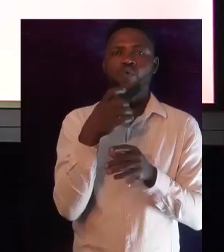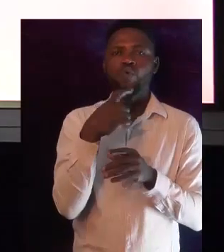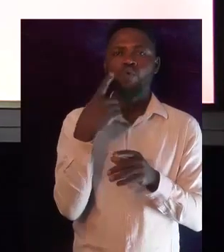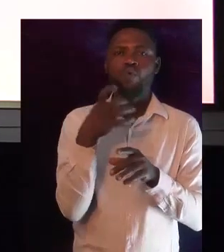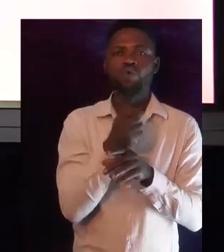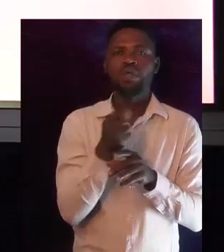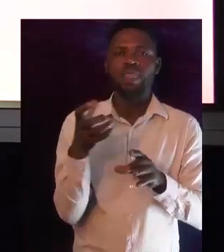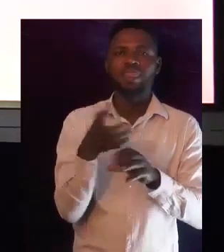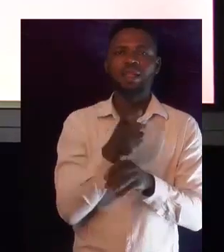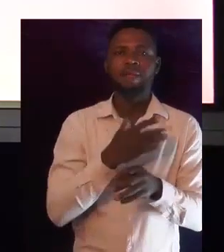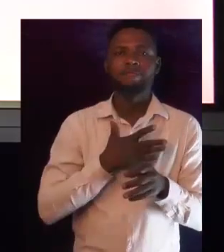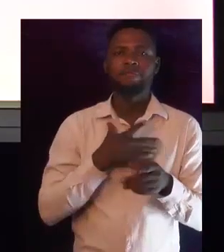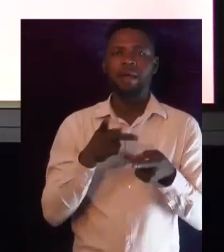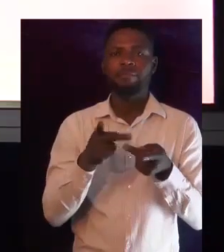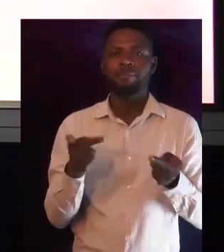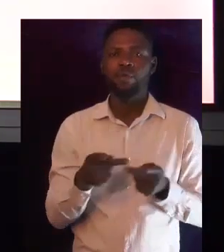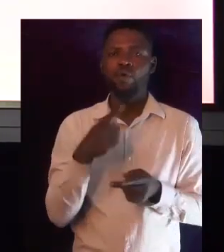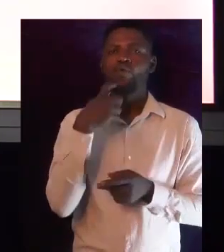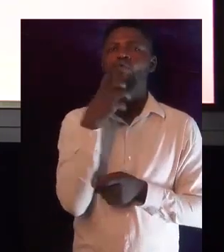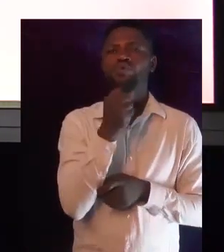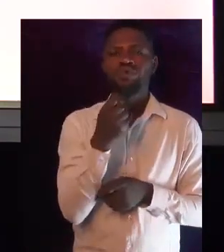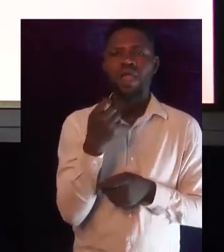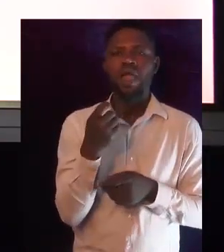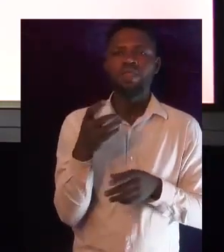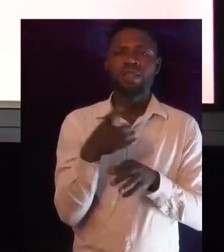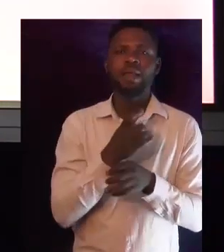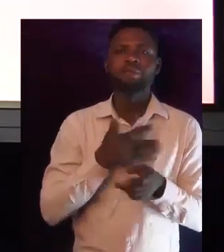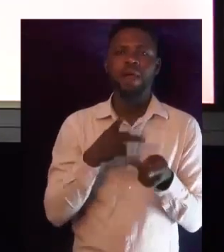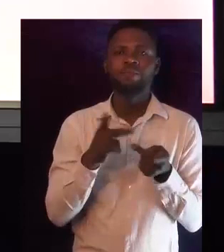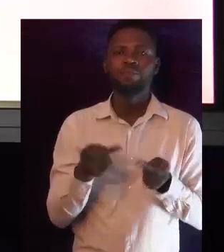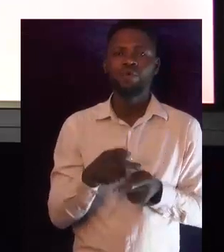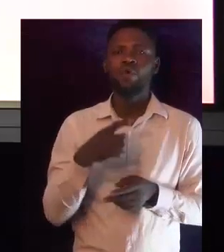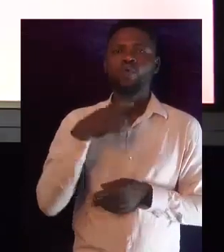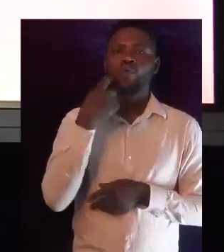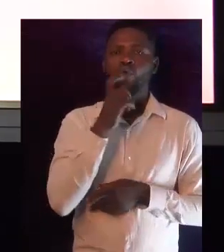Who's taking my plate? Who's taking my plate?